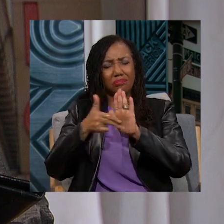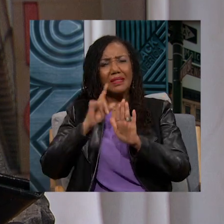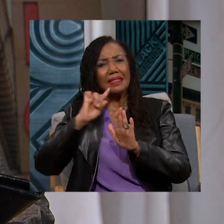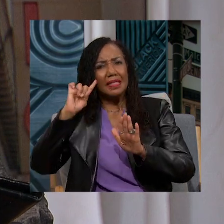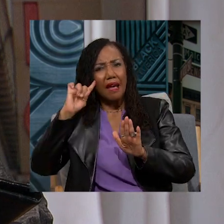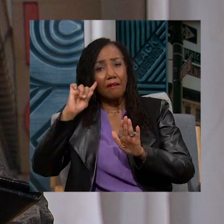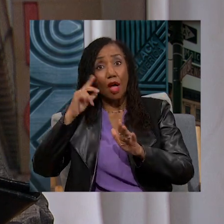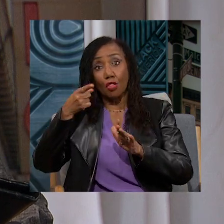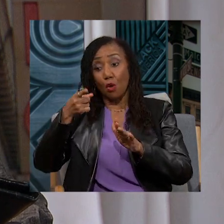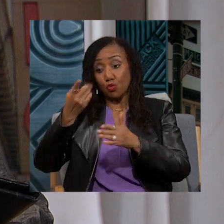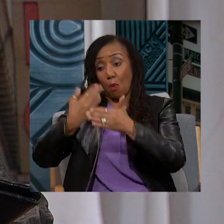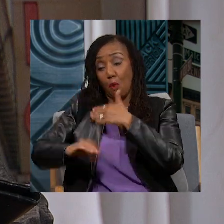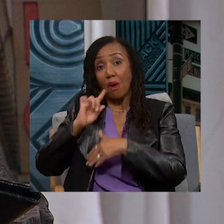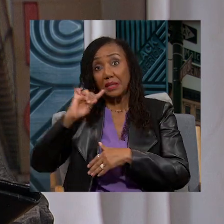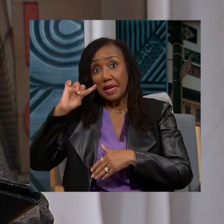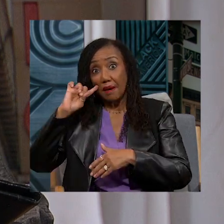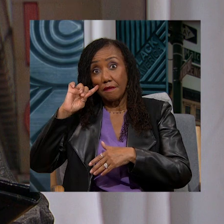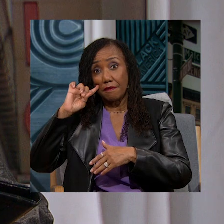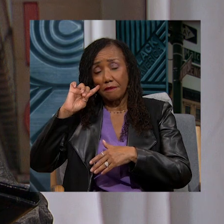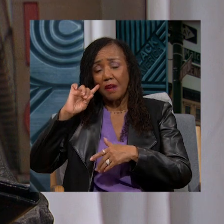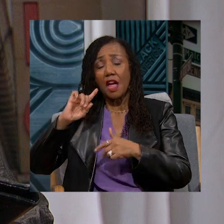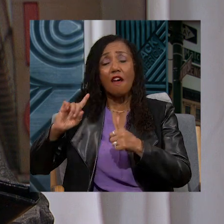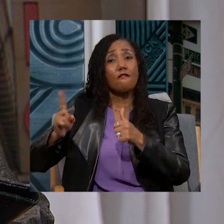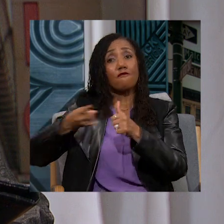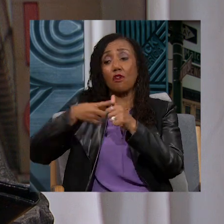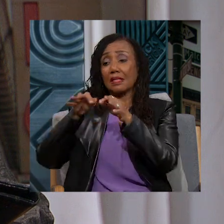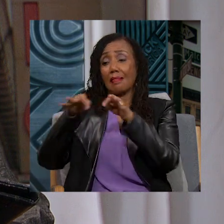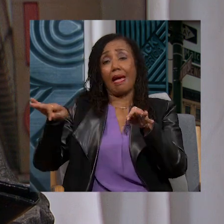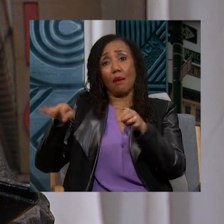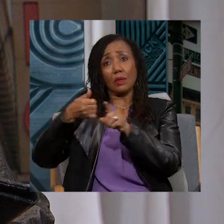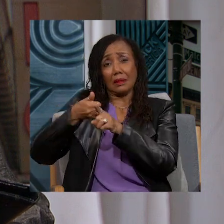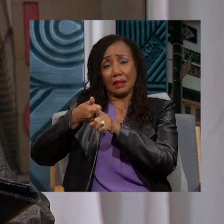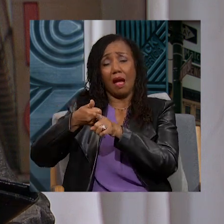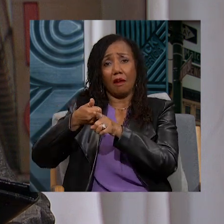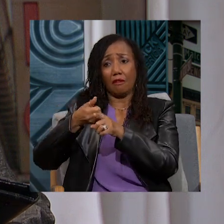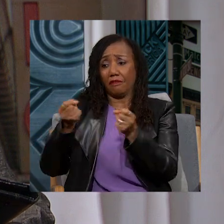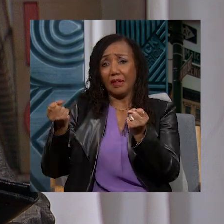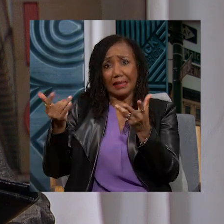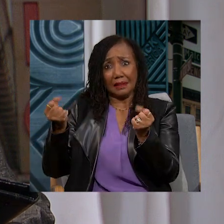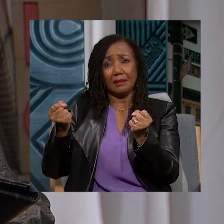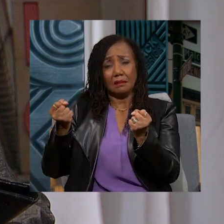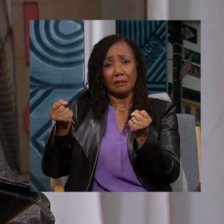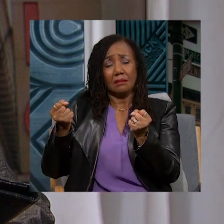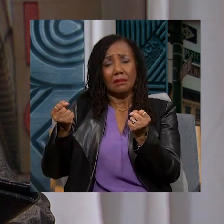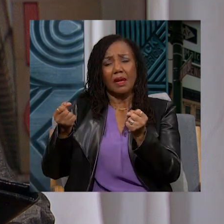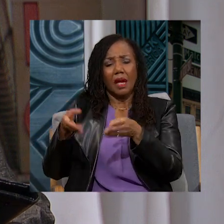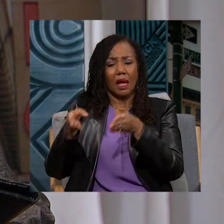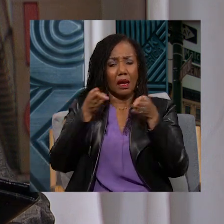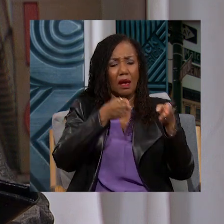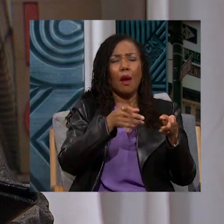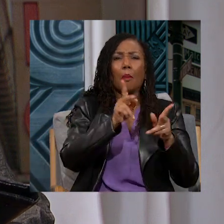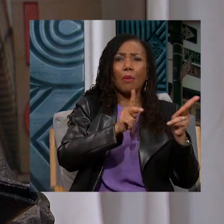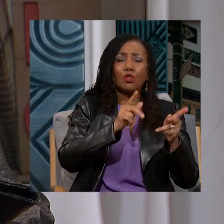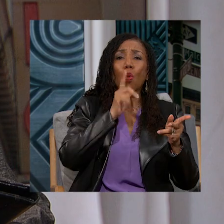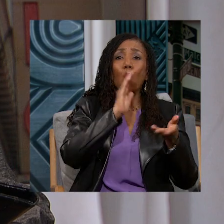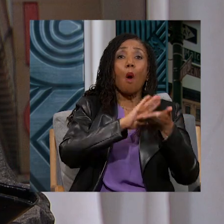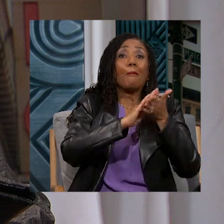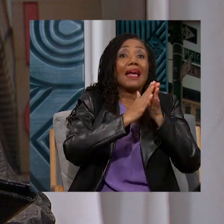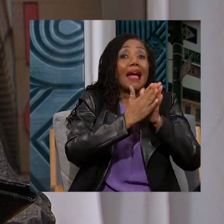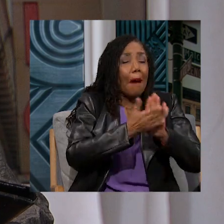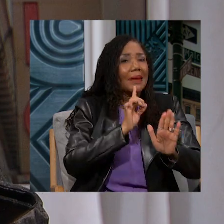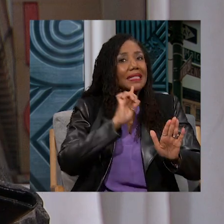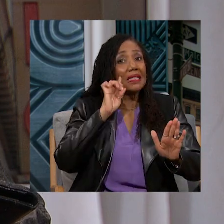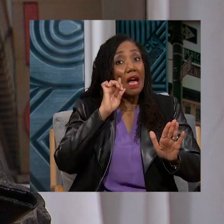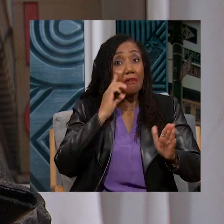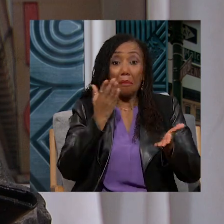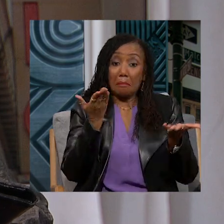deaf, those who were born that way and whose first language may be sign language, and those who are becoming deaf,